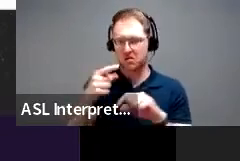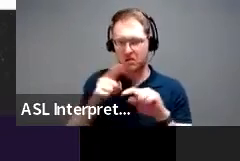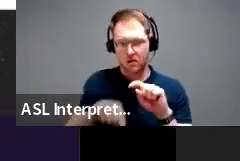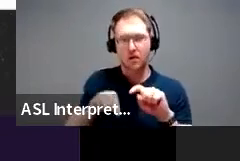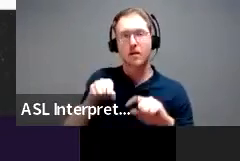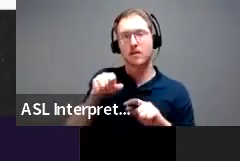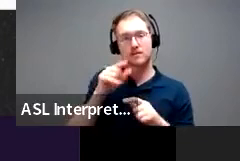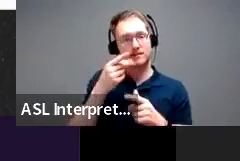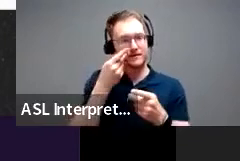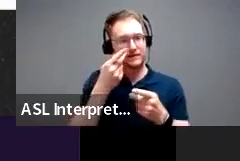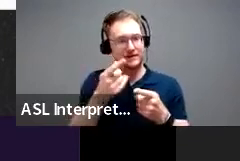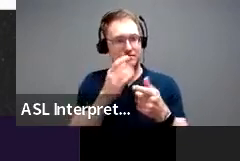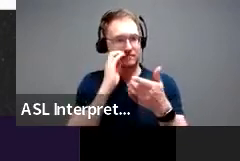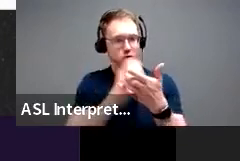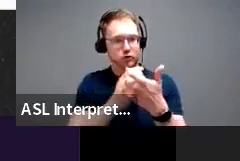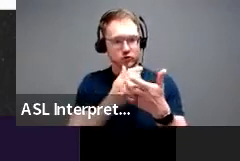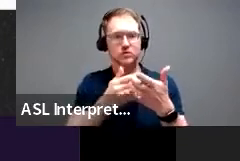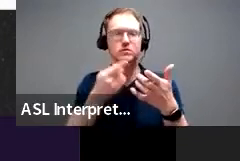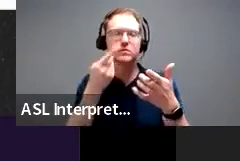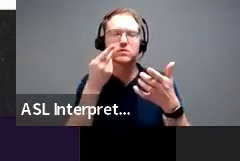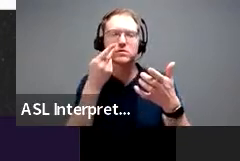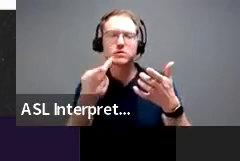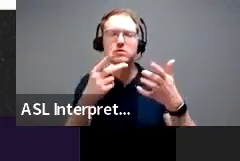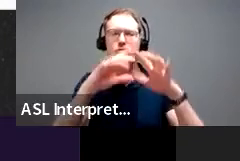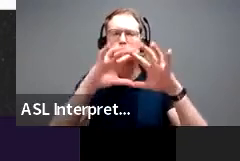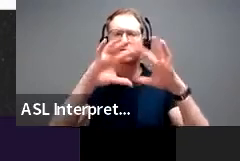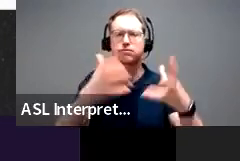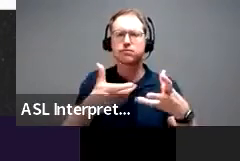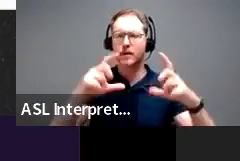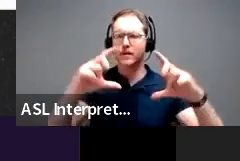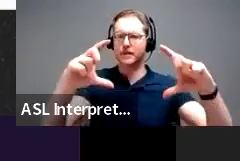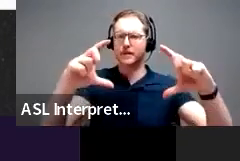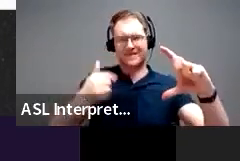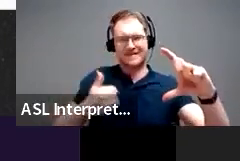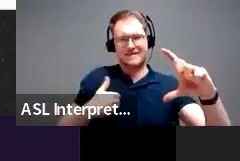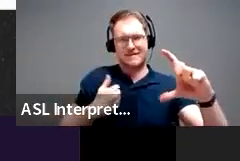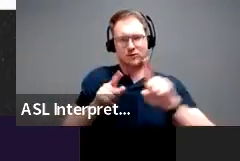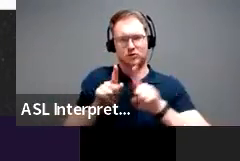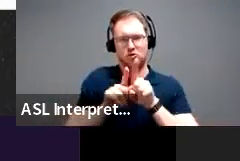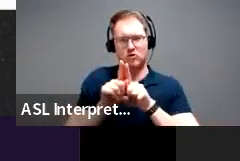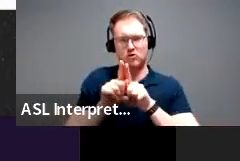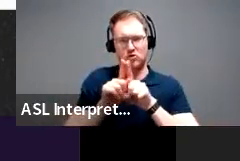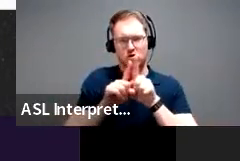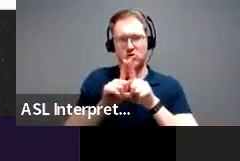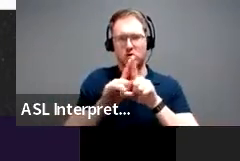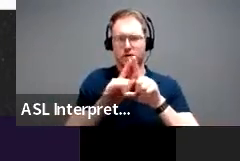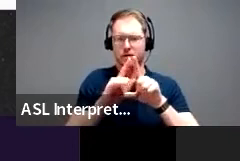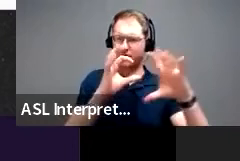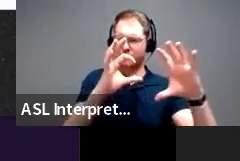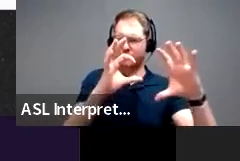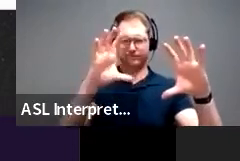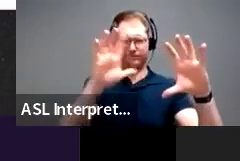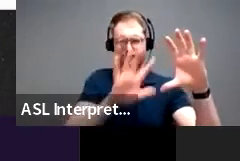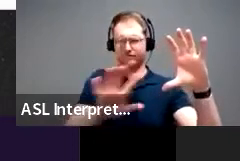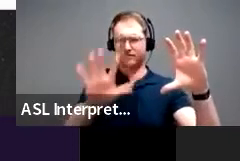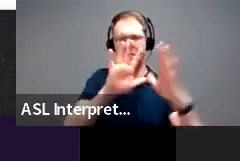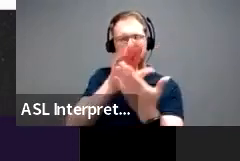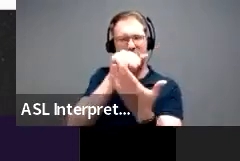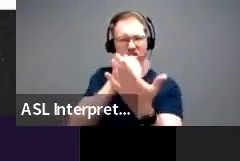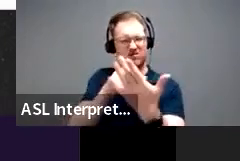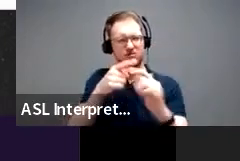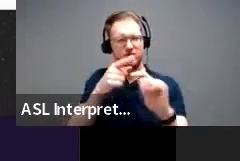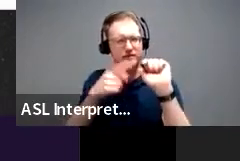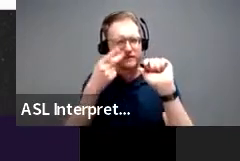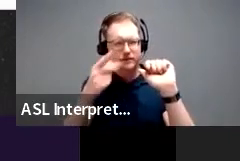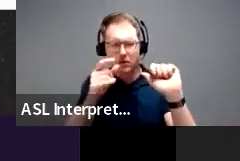a picture of a disk of gas and dust around a very young star, which has been blotted out in the very center. And in this